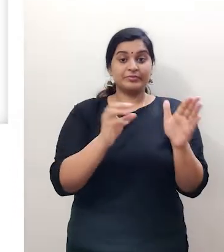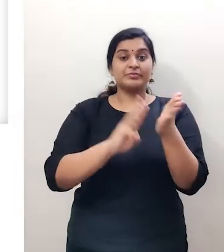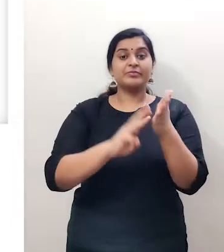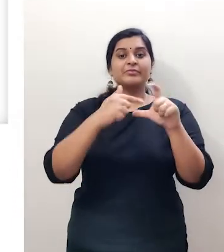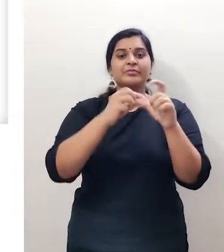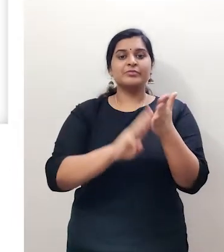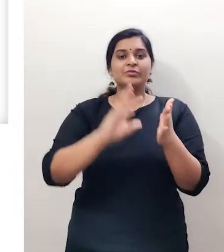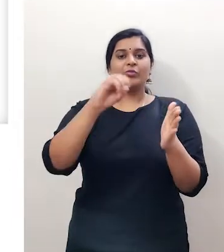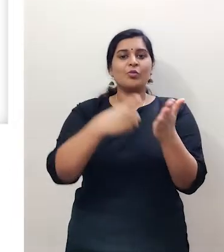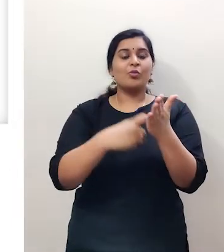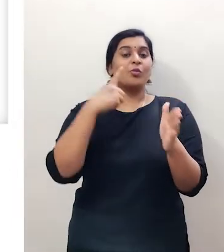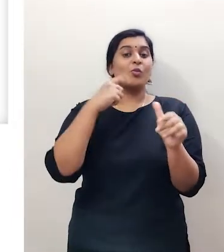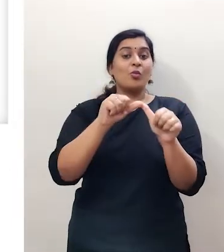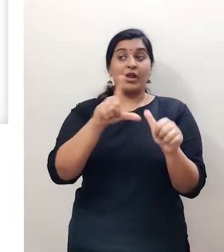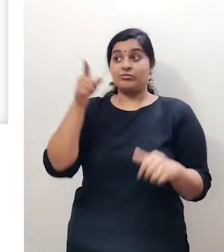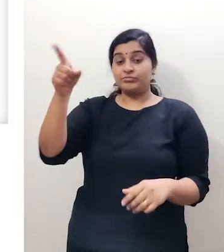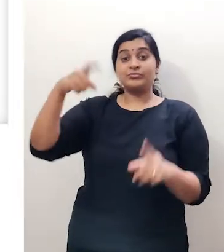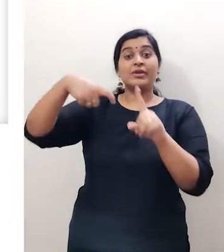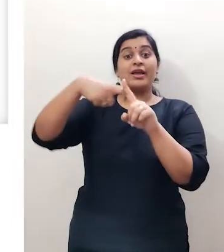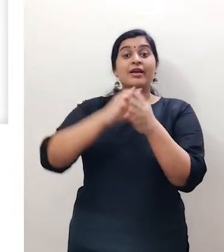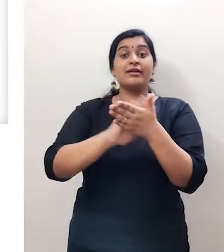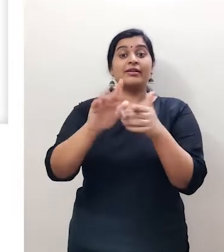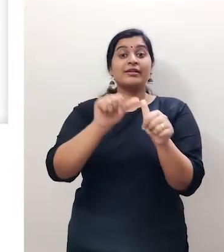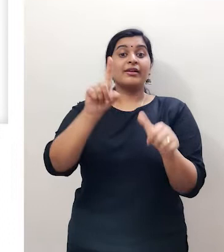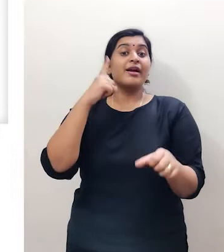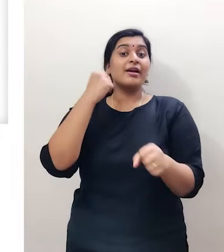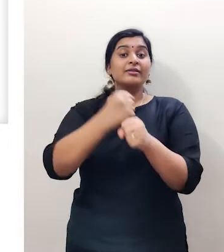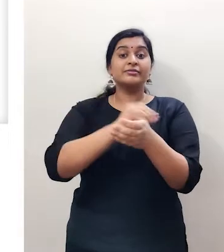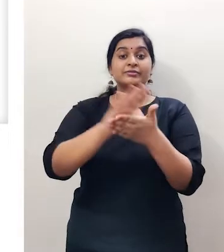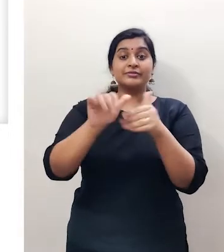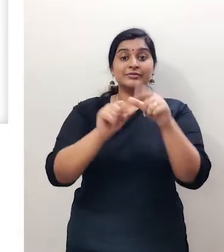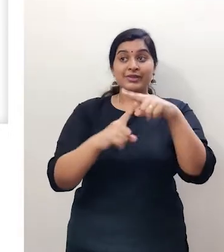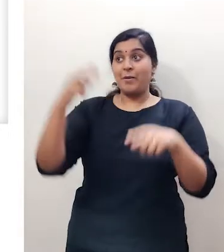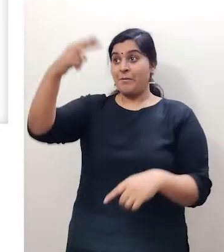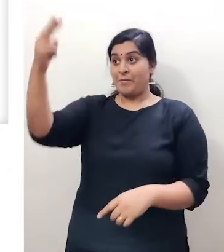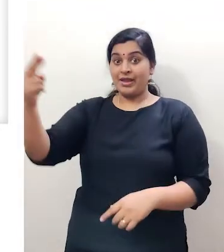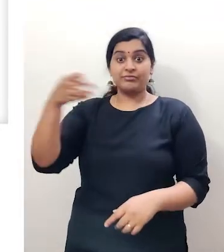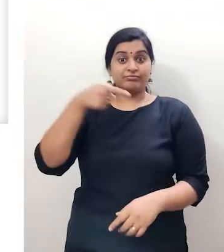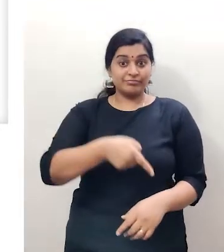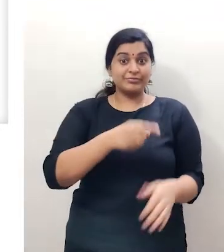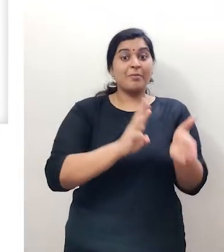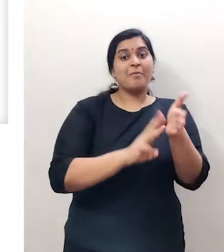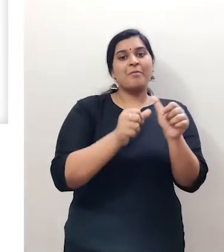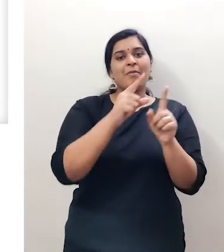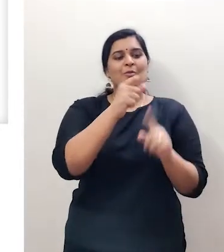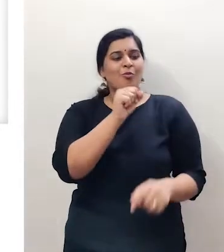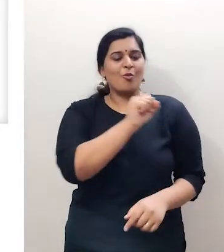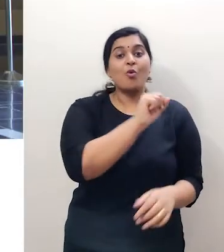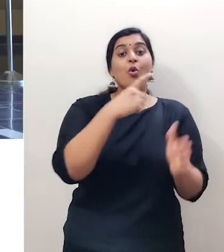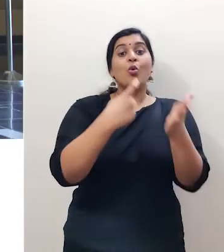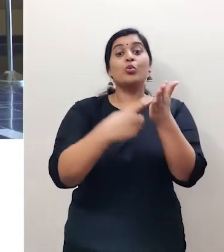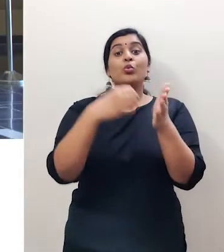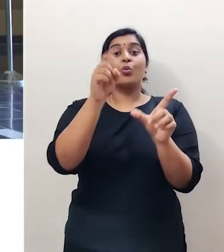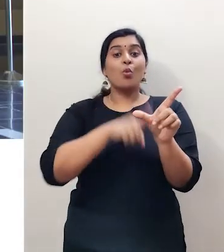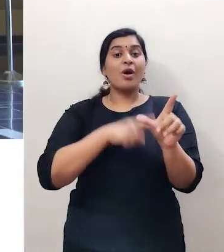A Kalighat painting from Victoria Memorial's collection, and the other, a painting by Jamini Roy from MAP's collection. This